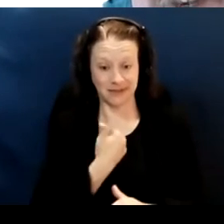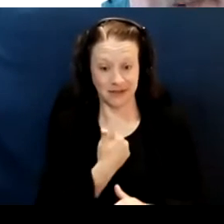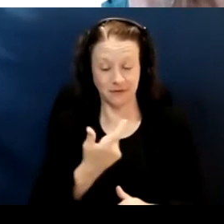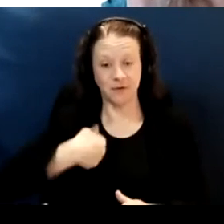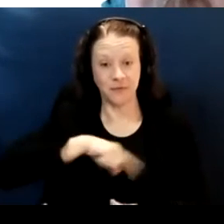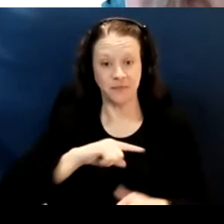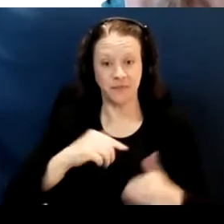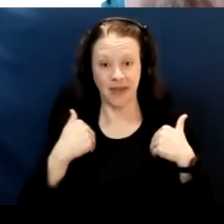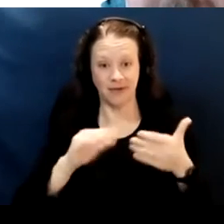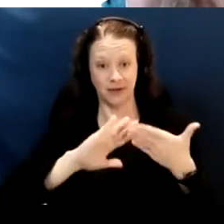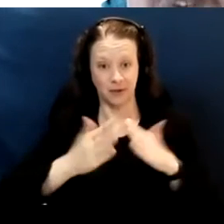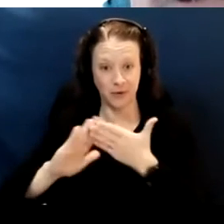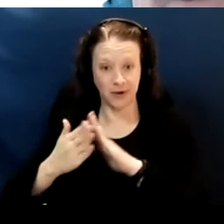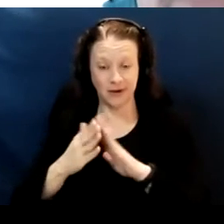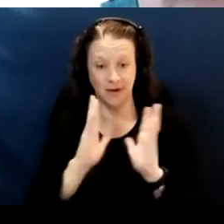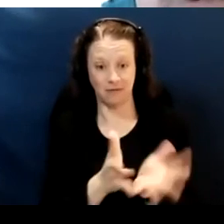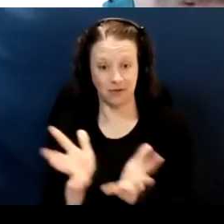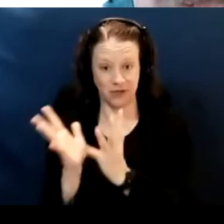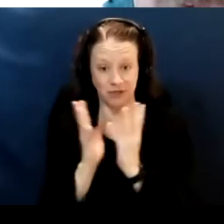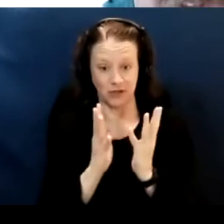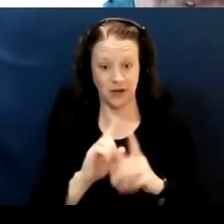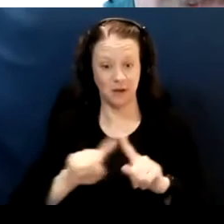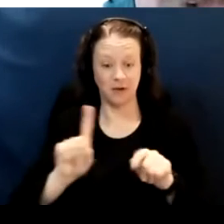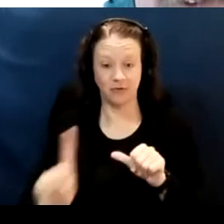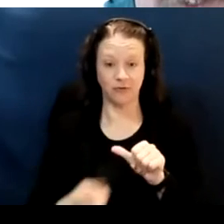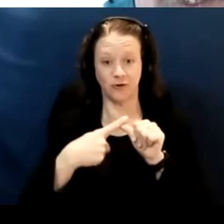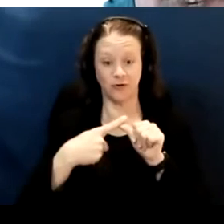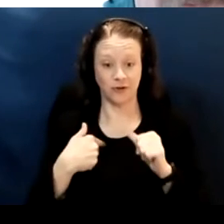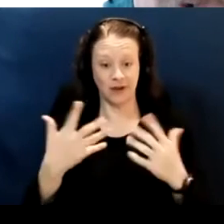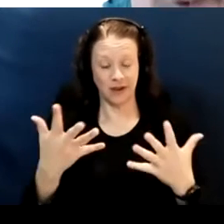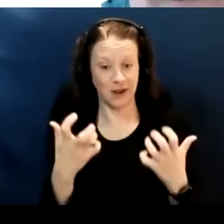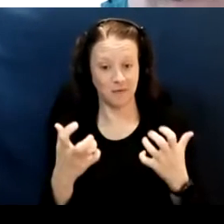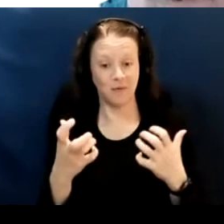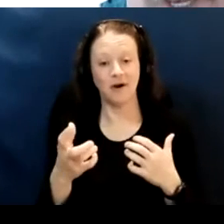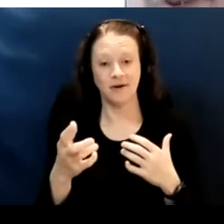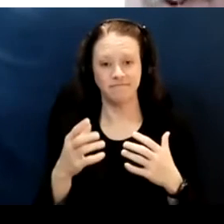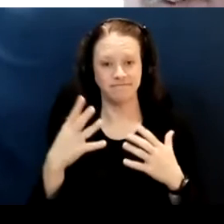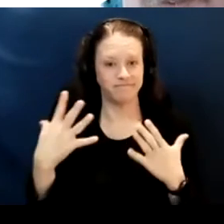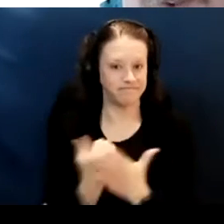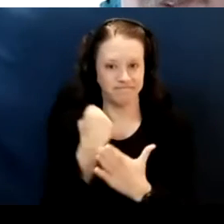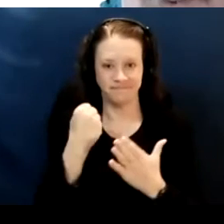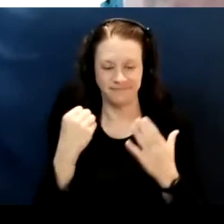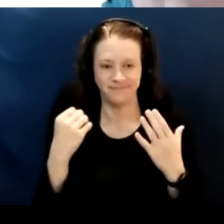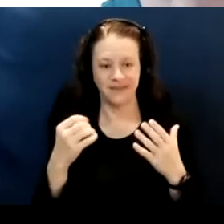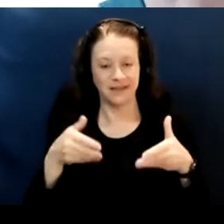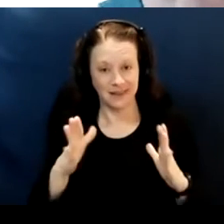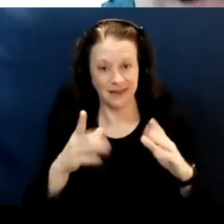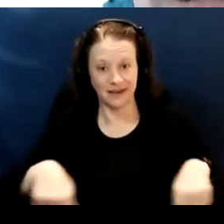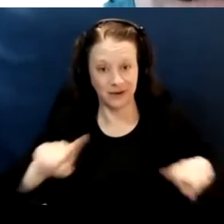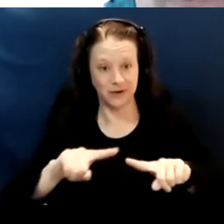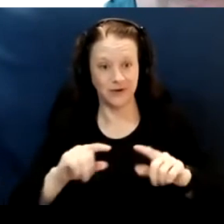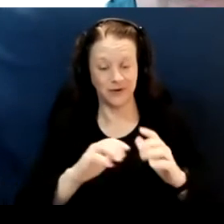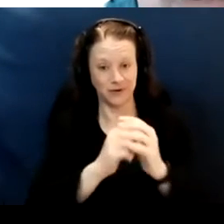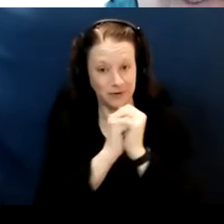a community conversation. But first of all, I just wanted to take a moment to allow all of you to